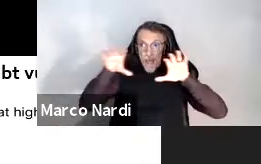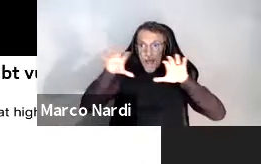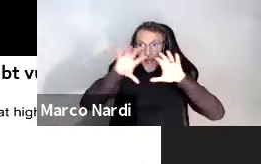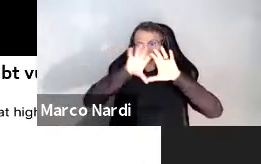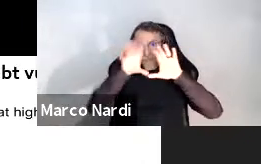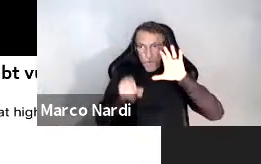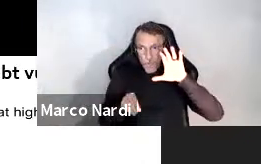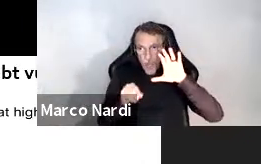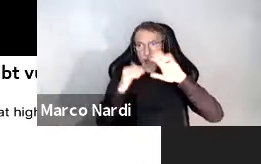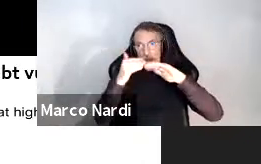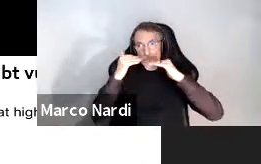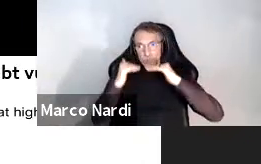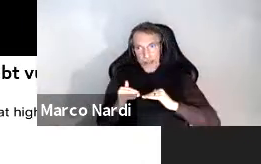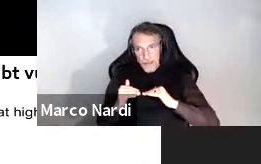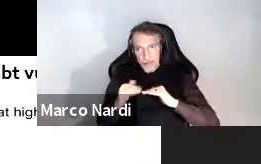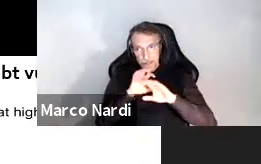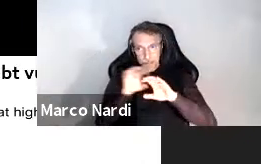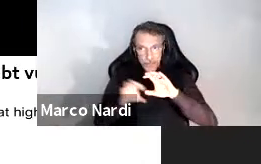the end of